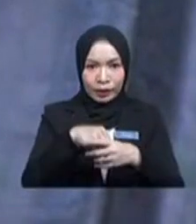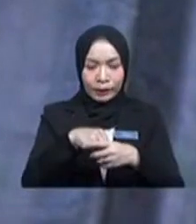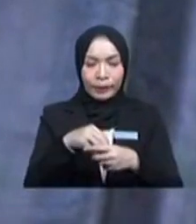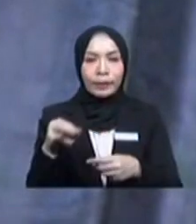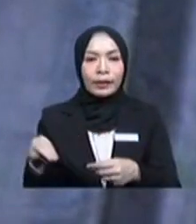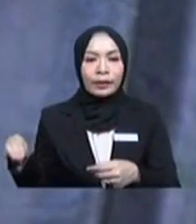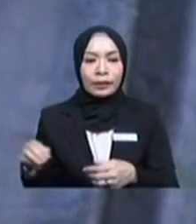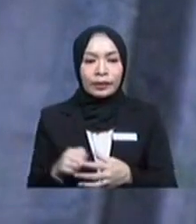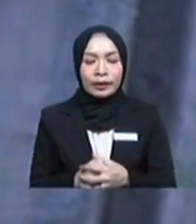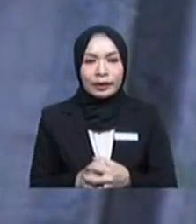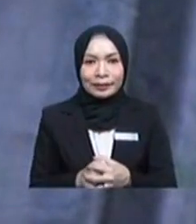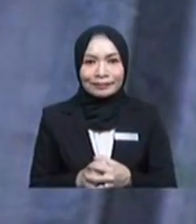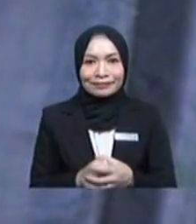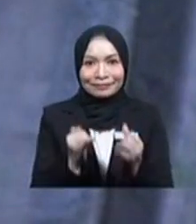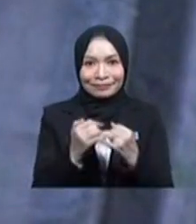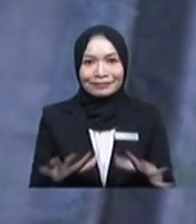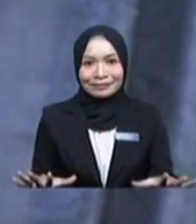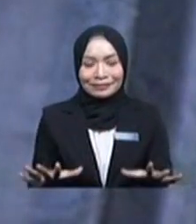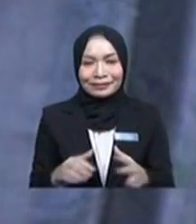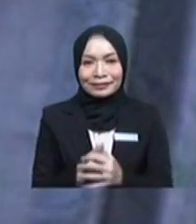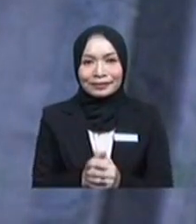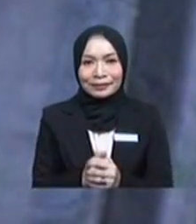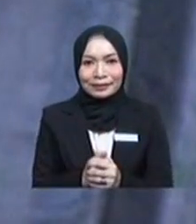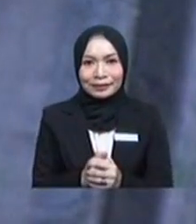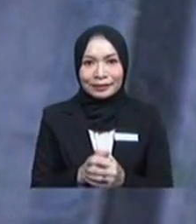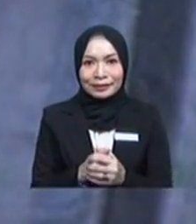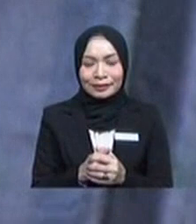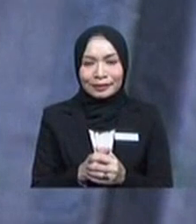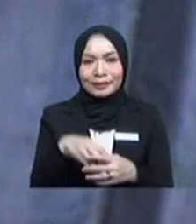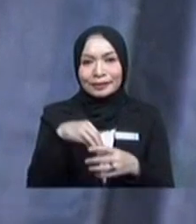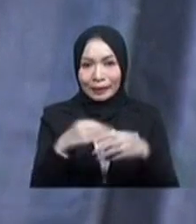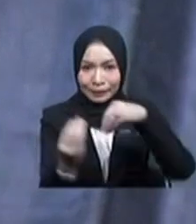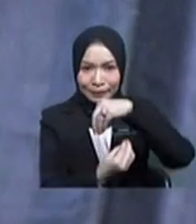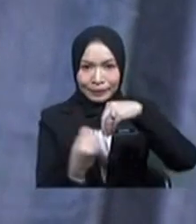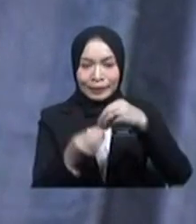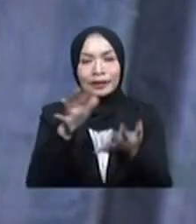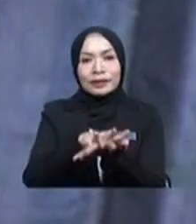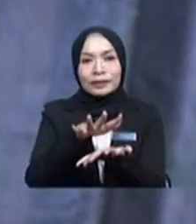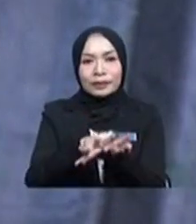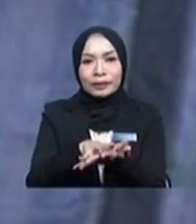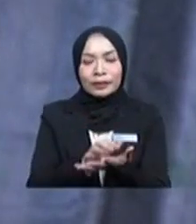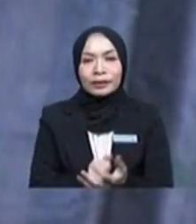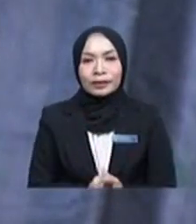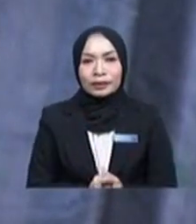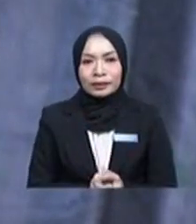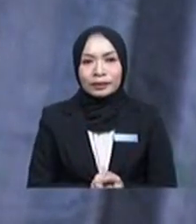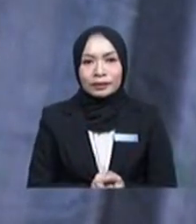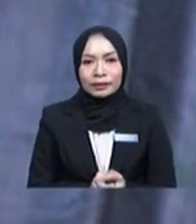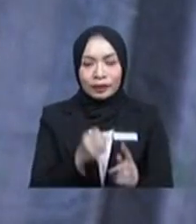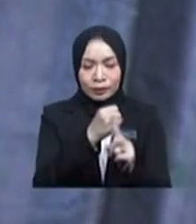with Sejahtera elements in a natural and integrated manner through cognitive,